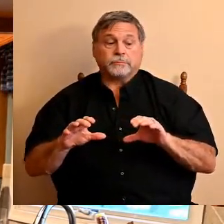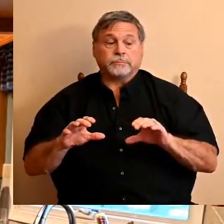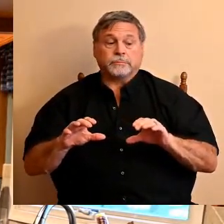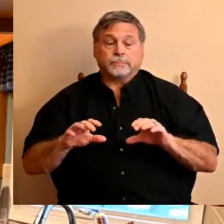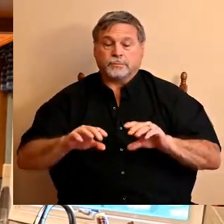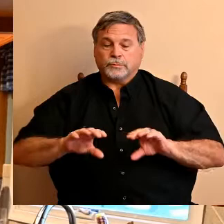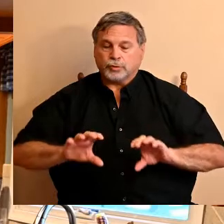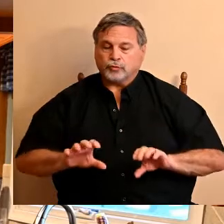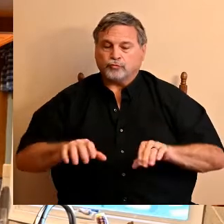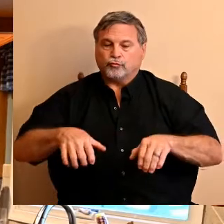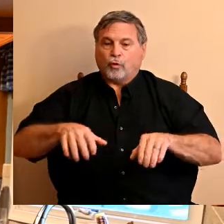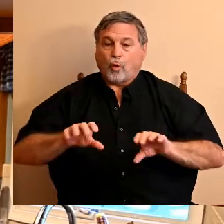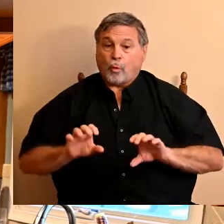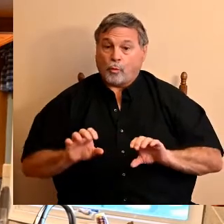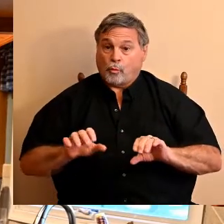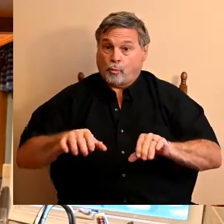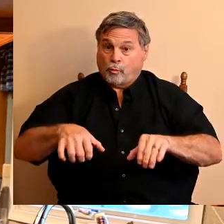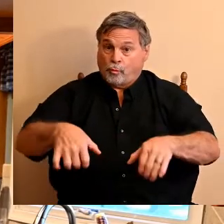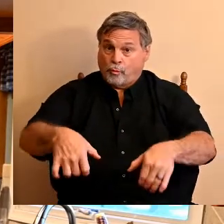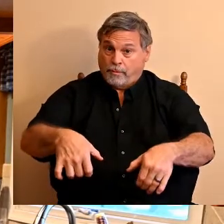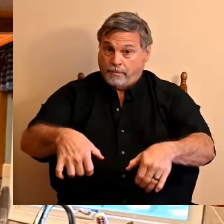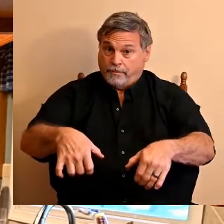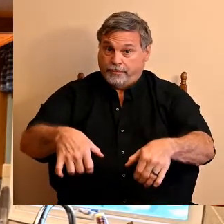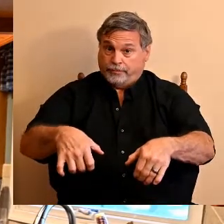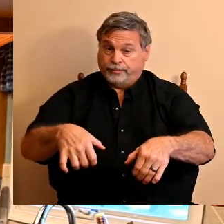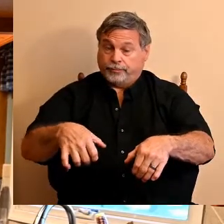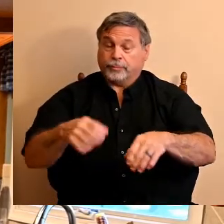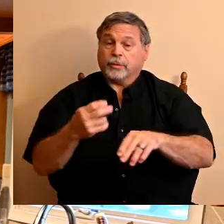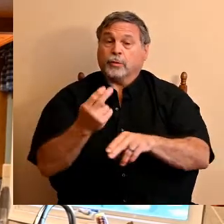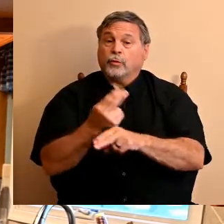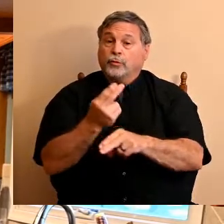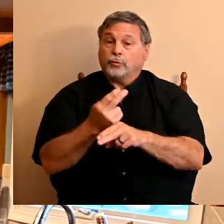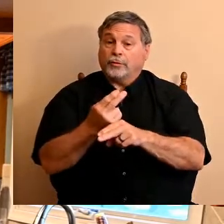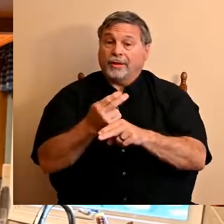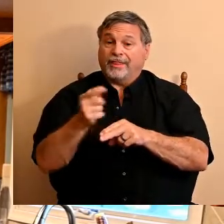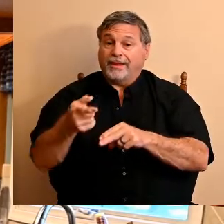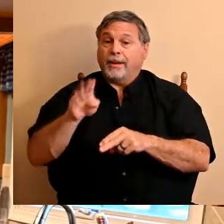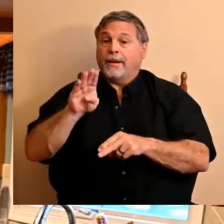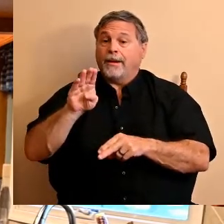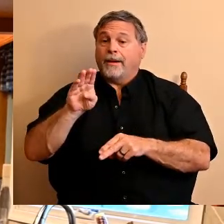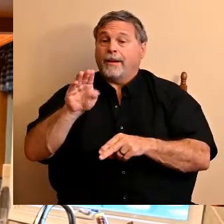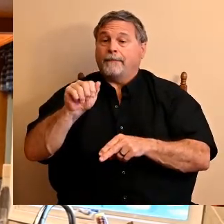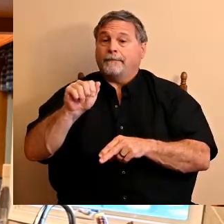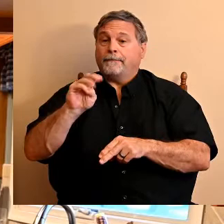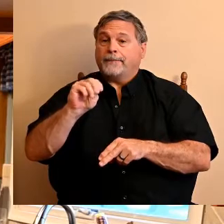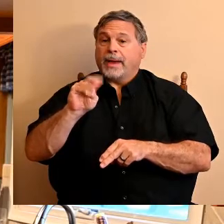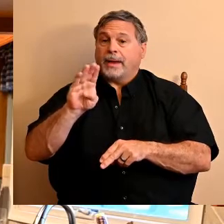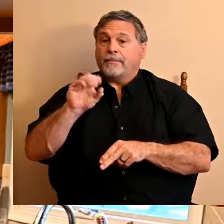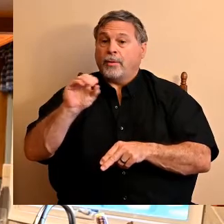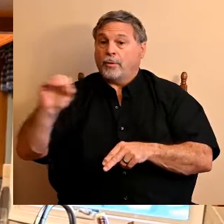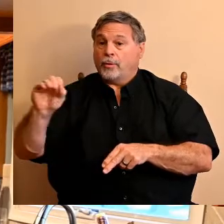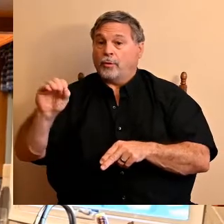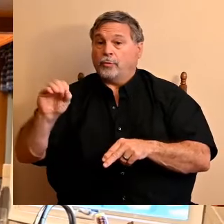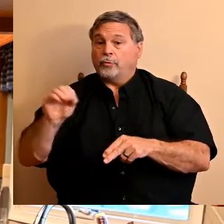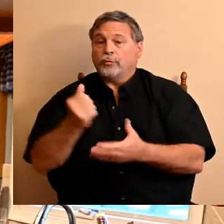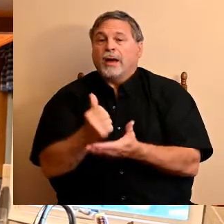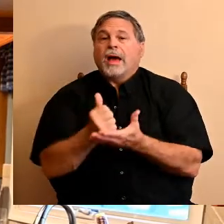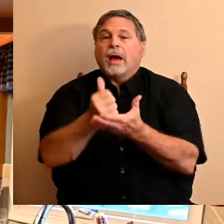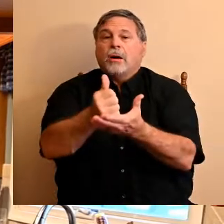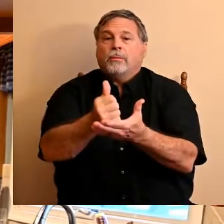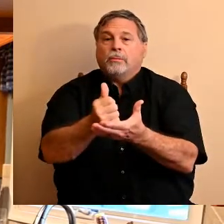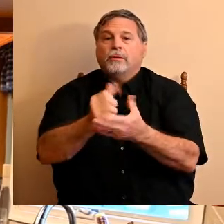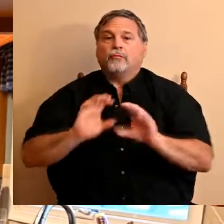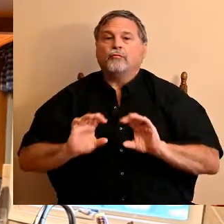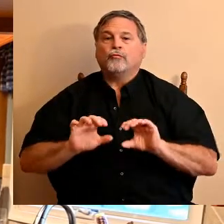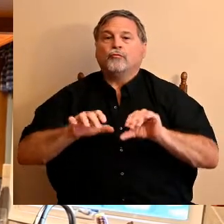up, and you're going to be using this bamboo to make this nori come down very tight, and